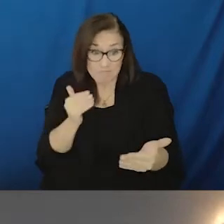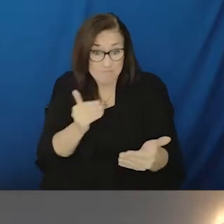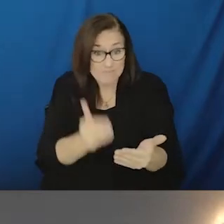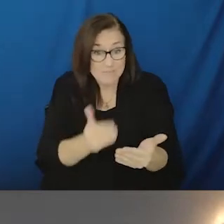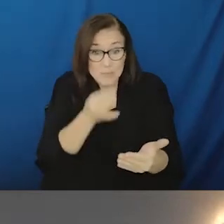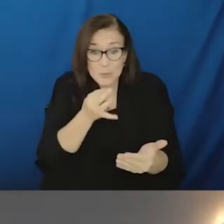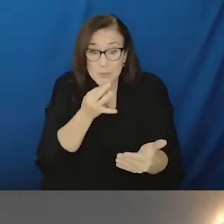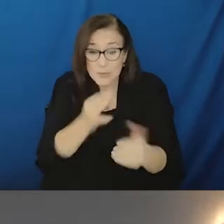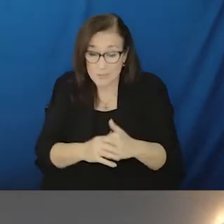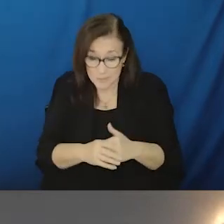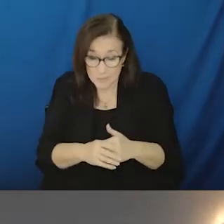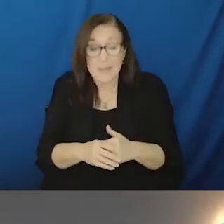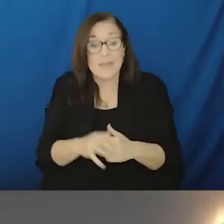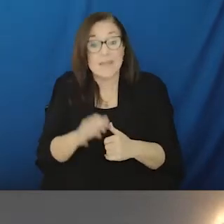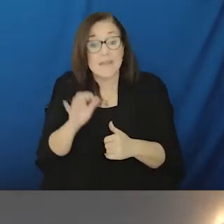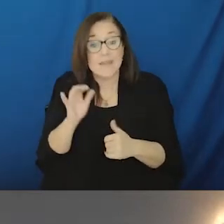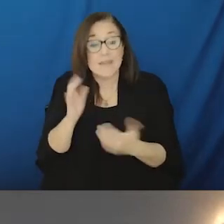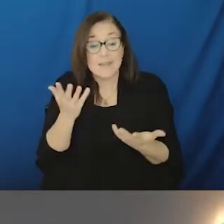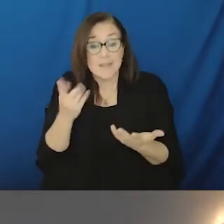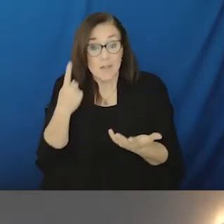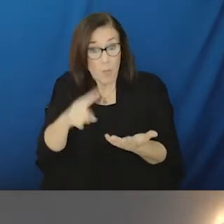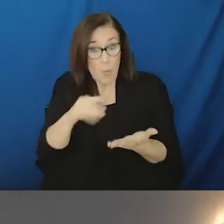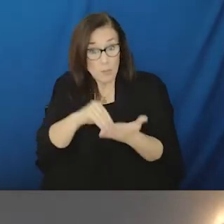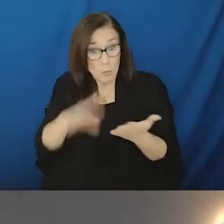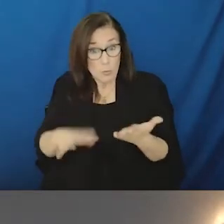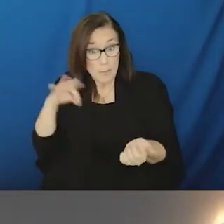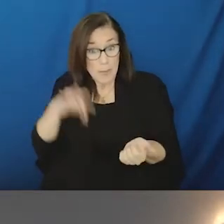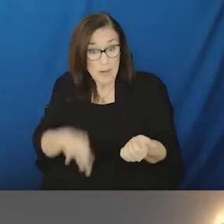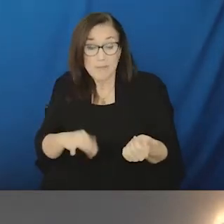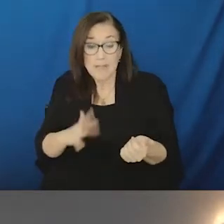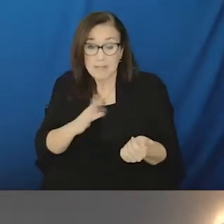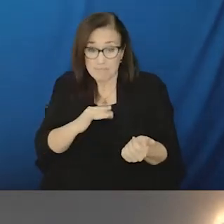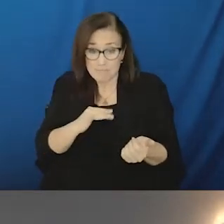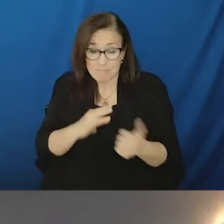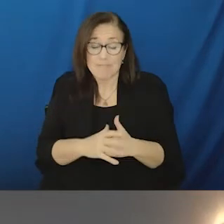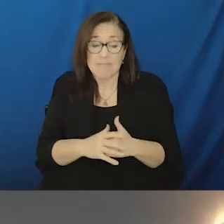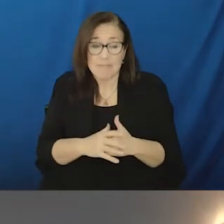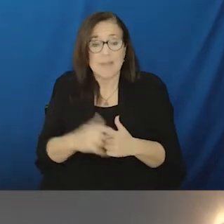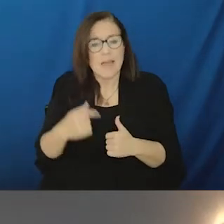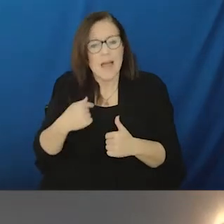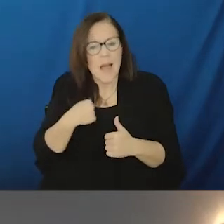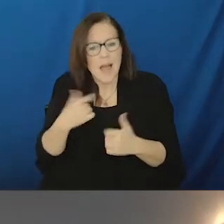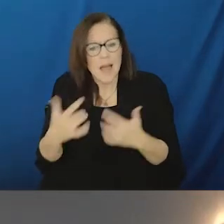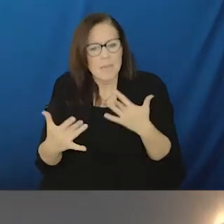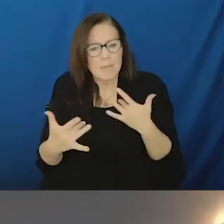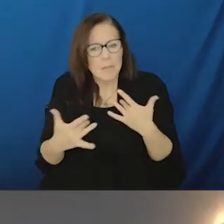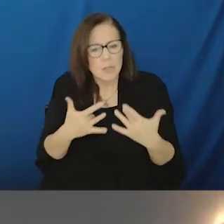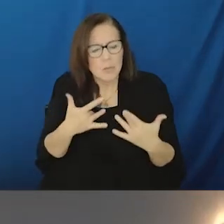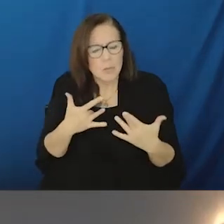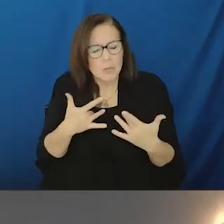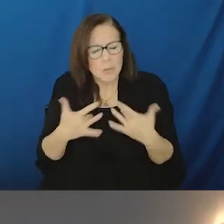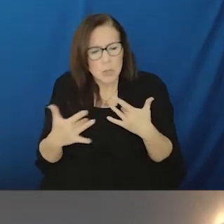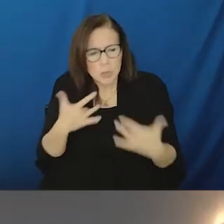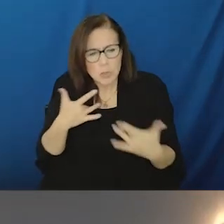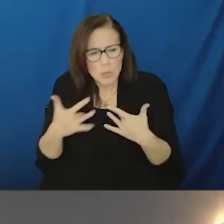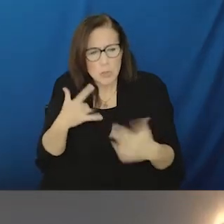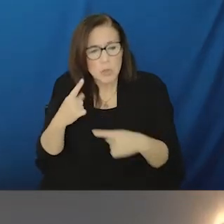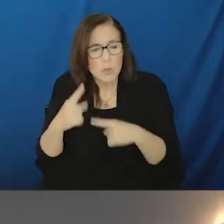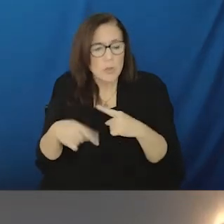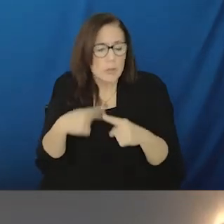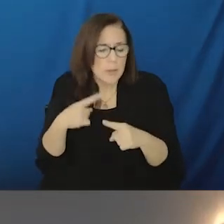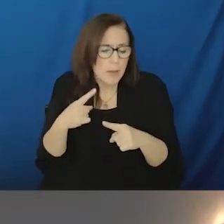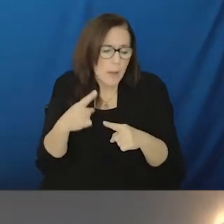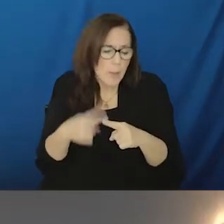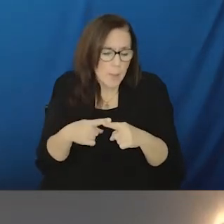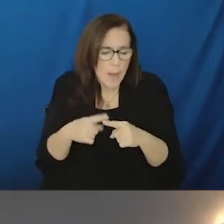and the learning for our students. I am, of course, concerned about the disproportionality and the effect on the more